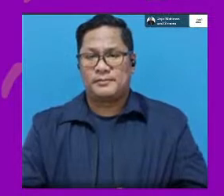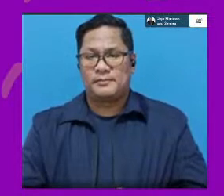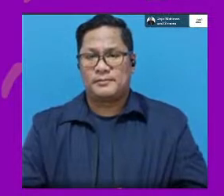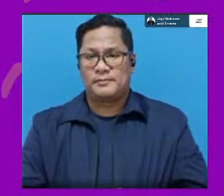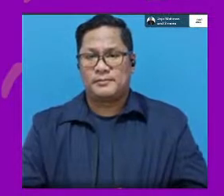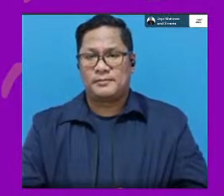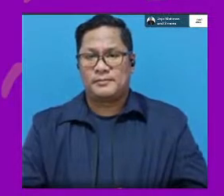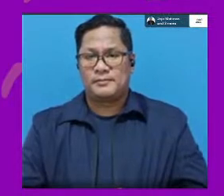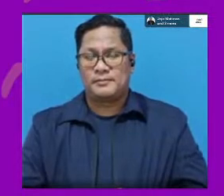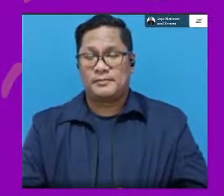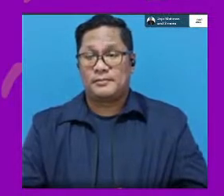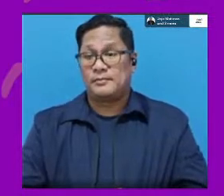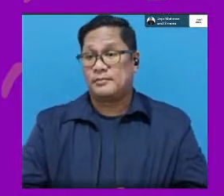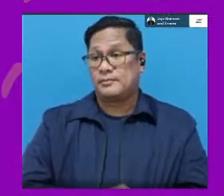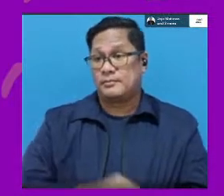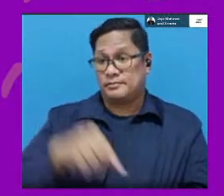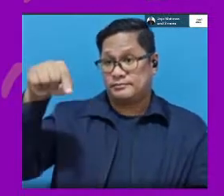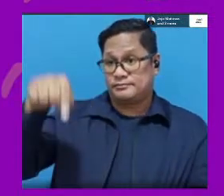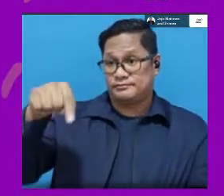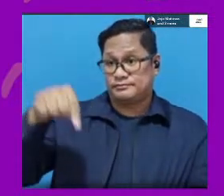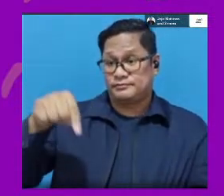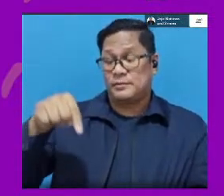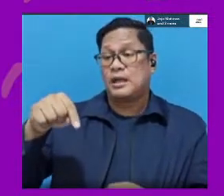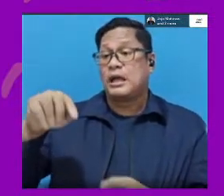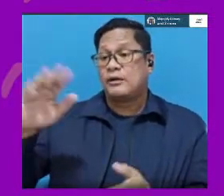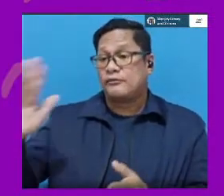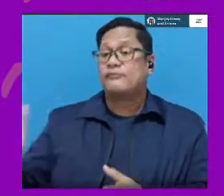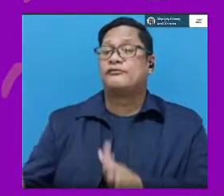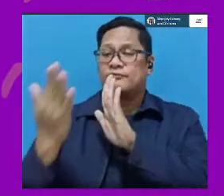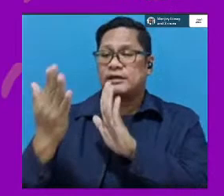When Dinagat Islands faced